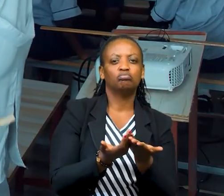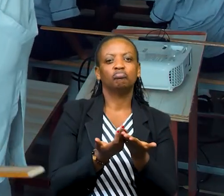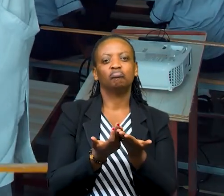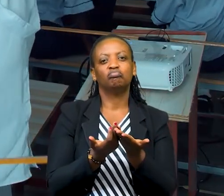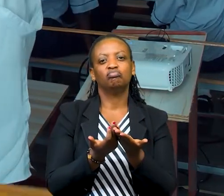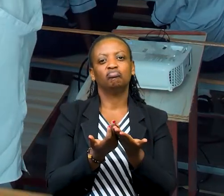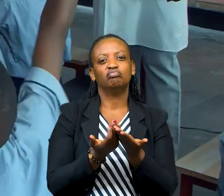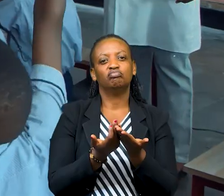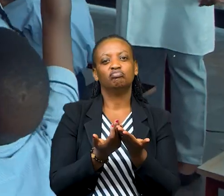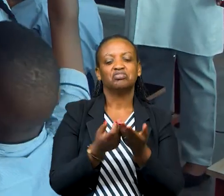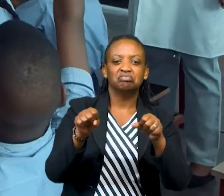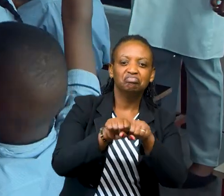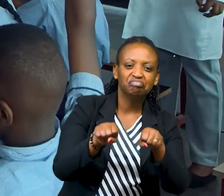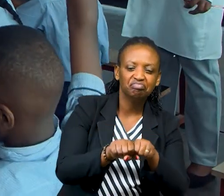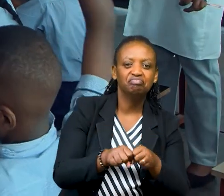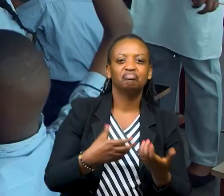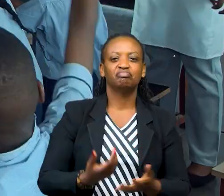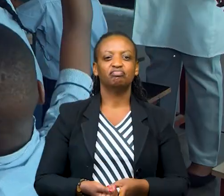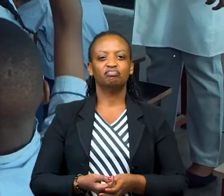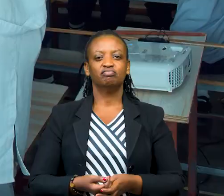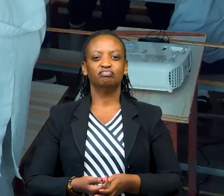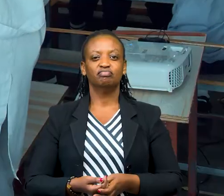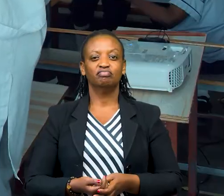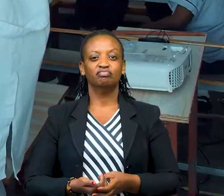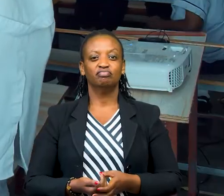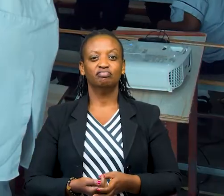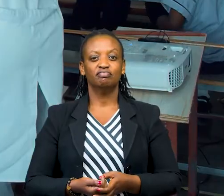then a shoe, then